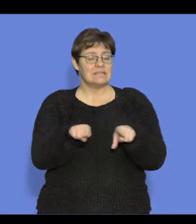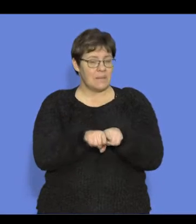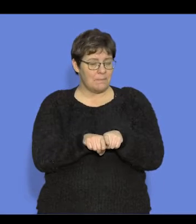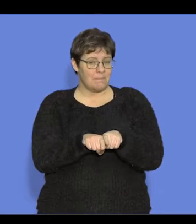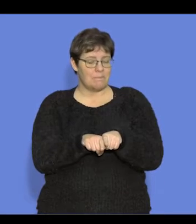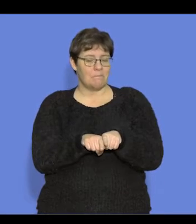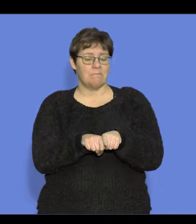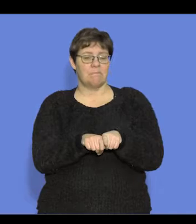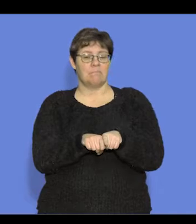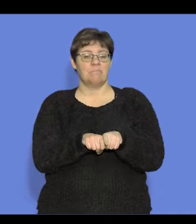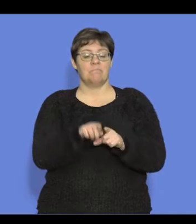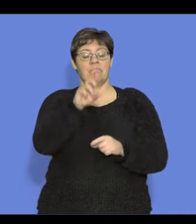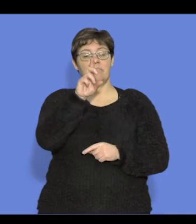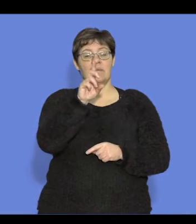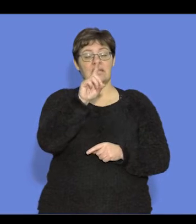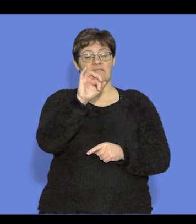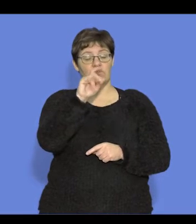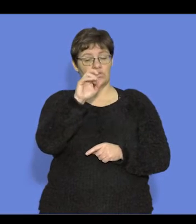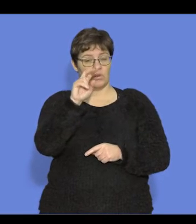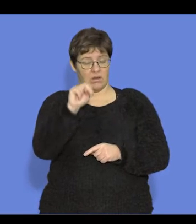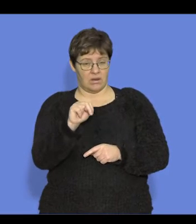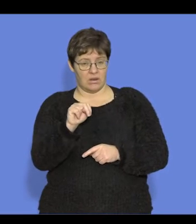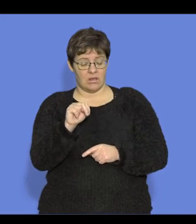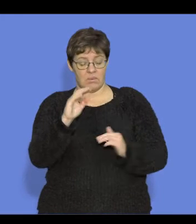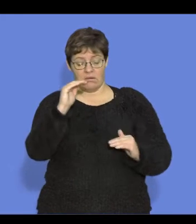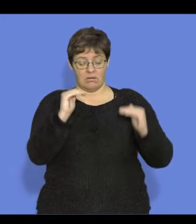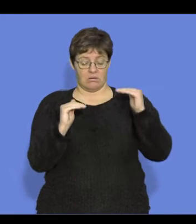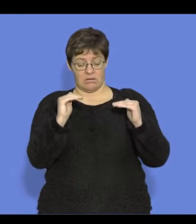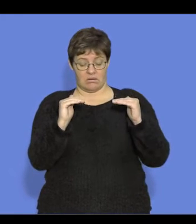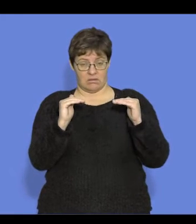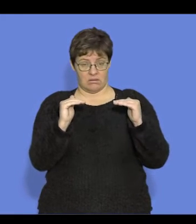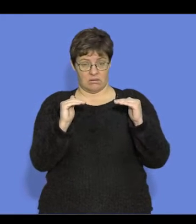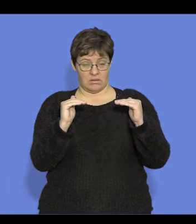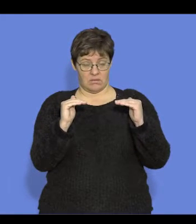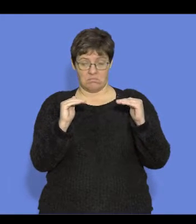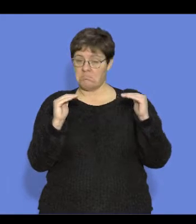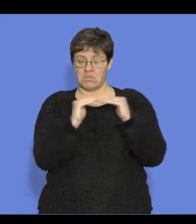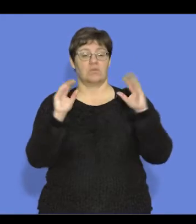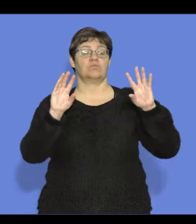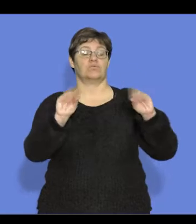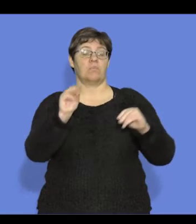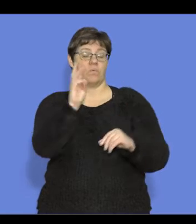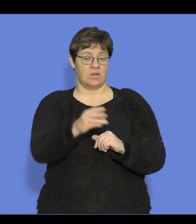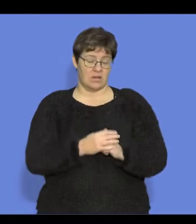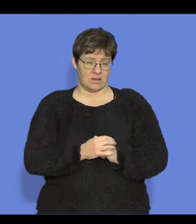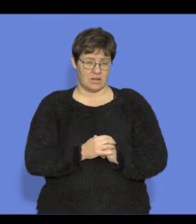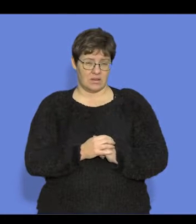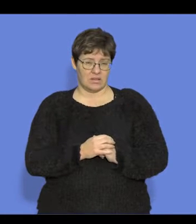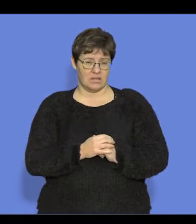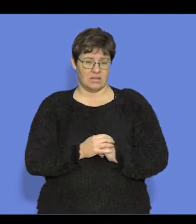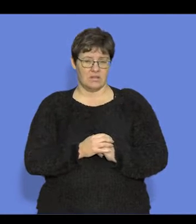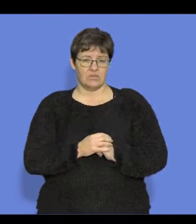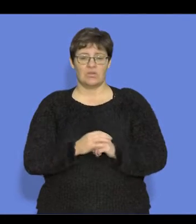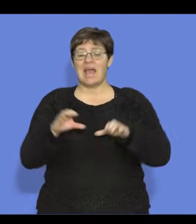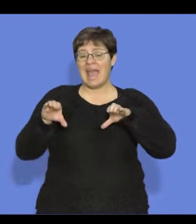it will sometimes stop when the concentrations are equal. So there is a certain amount of